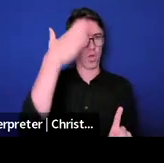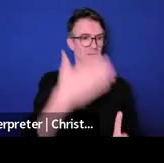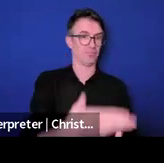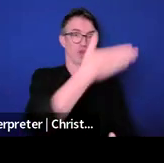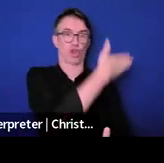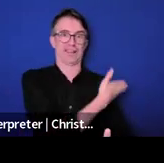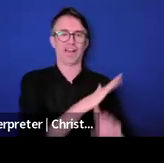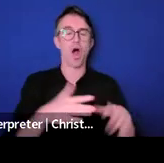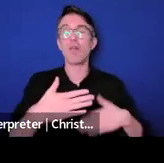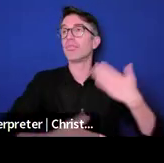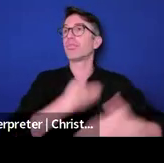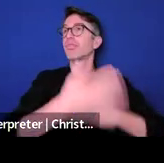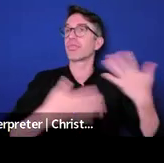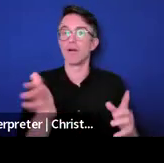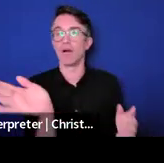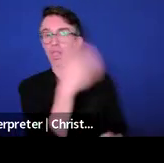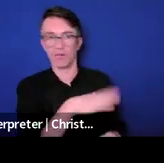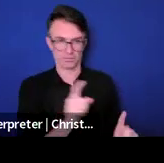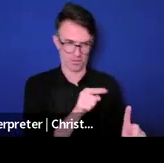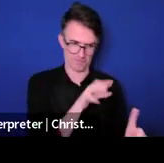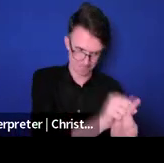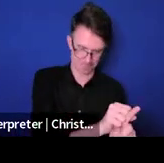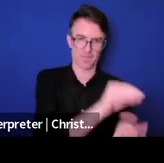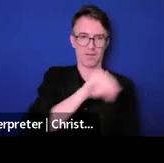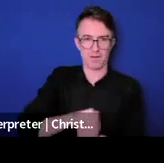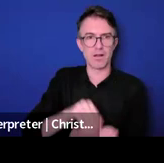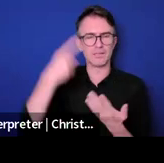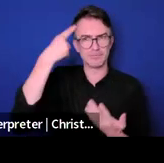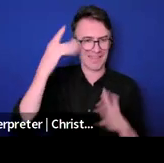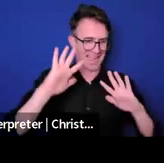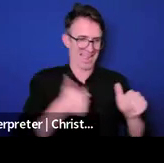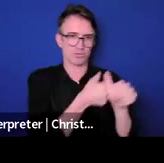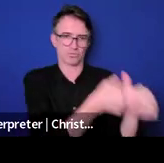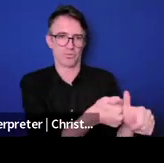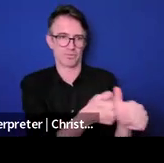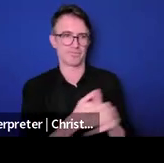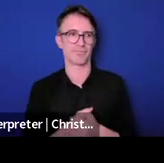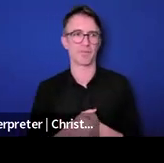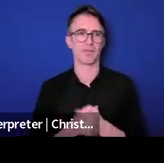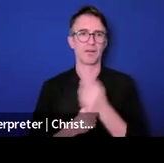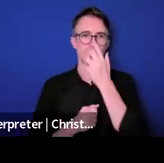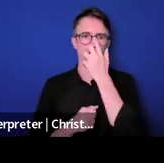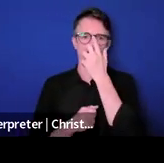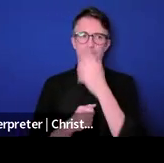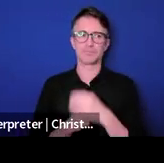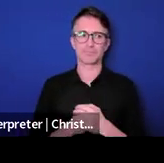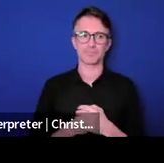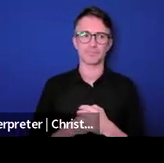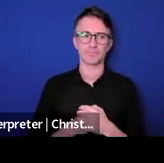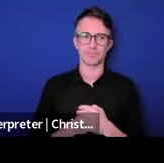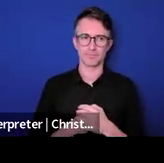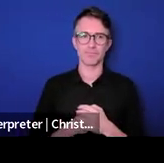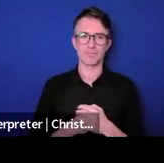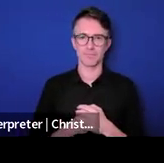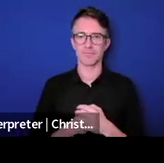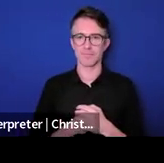services, and support modalities has been expanded. So you will see that disability